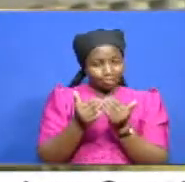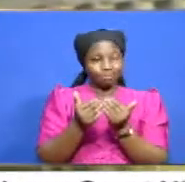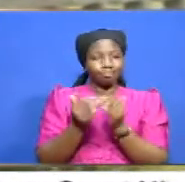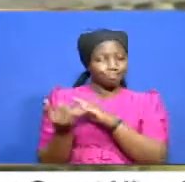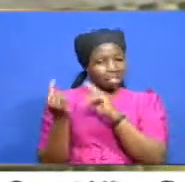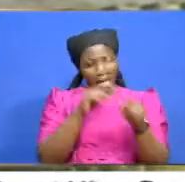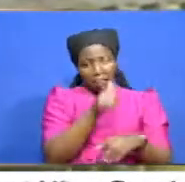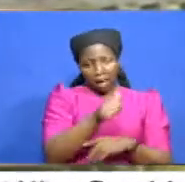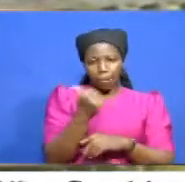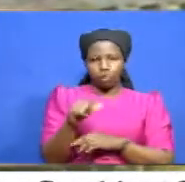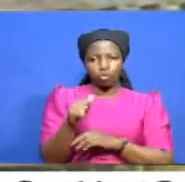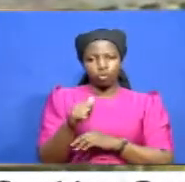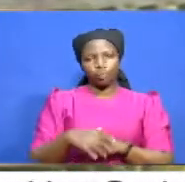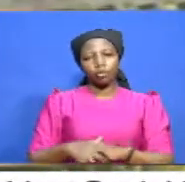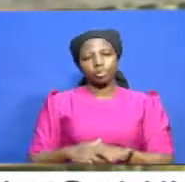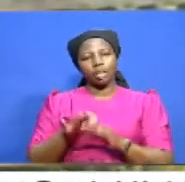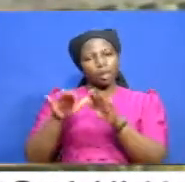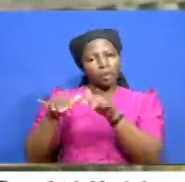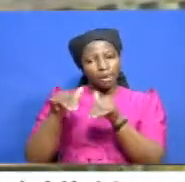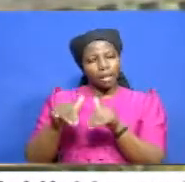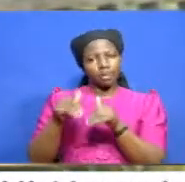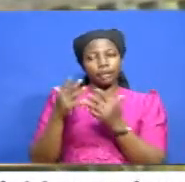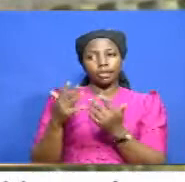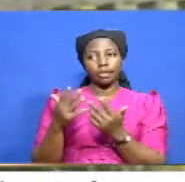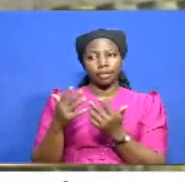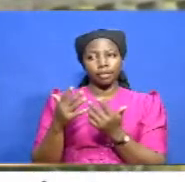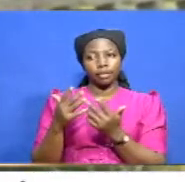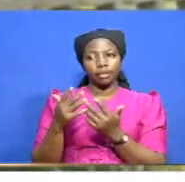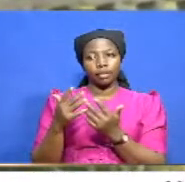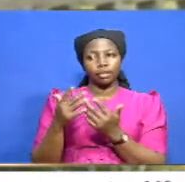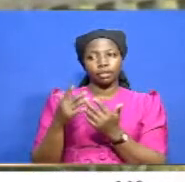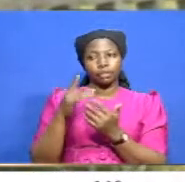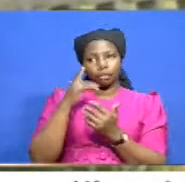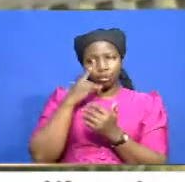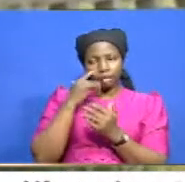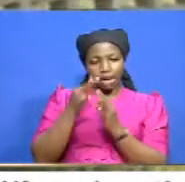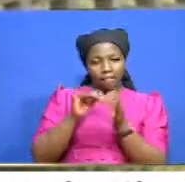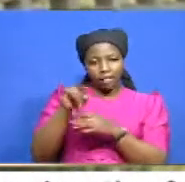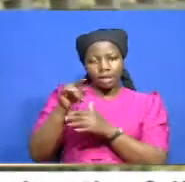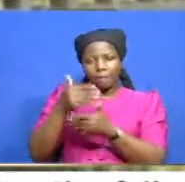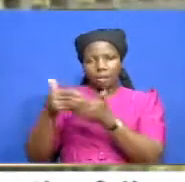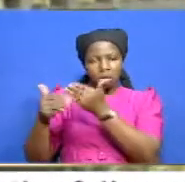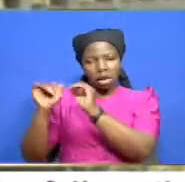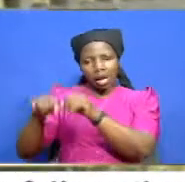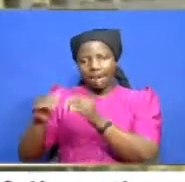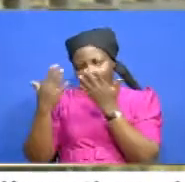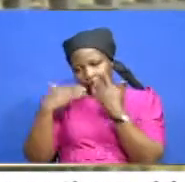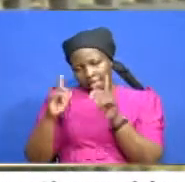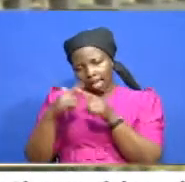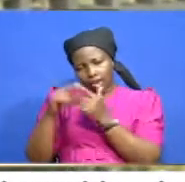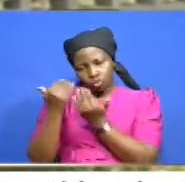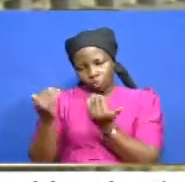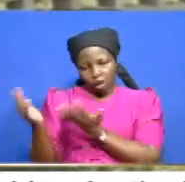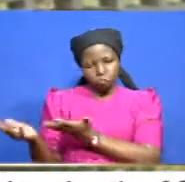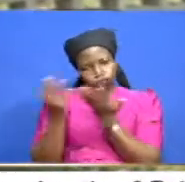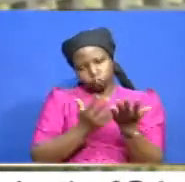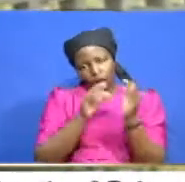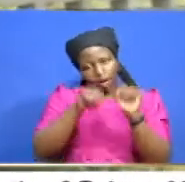waiting for, according to the regulations, they want this building to be completed, then we come, we bring the children.